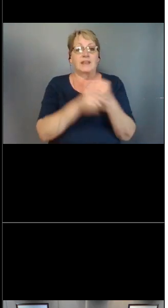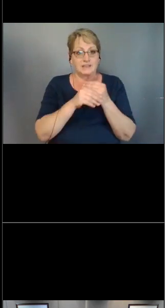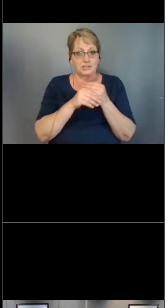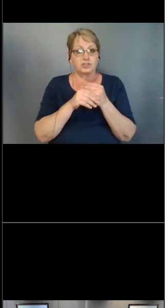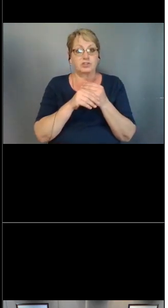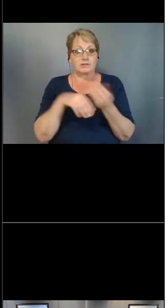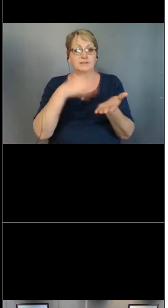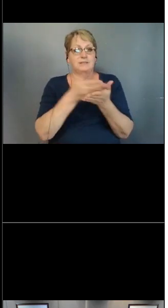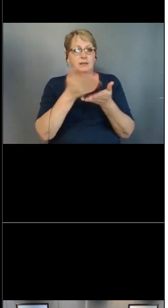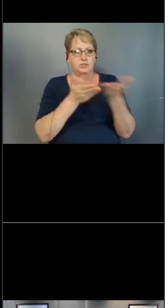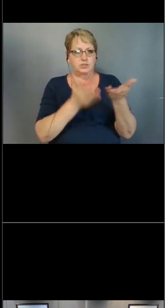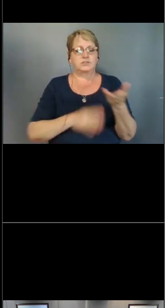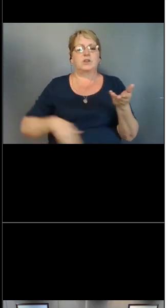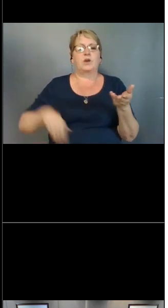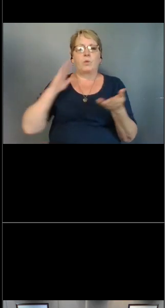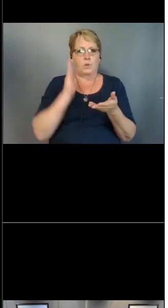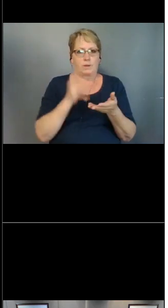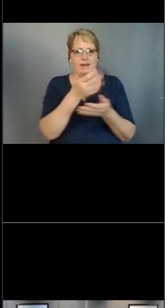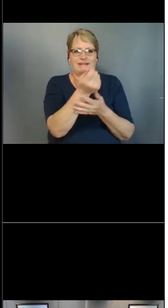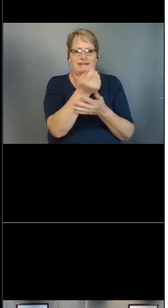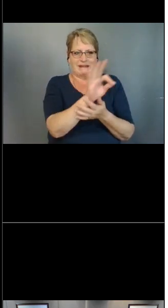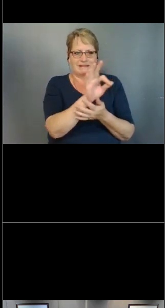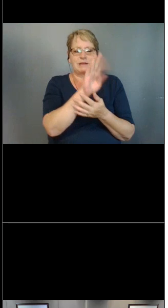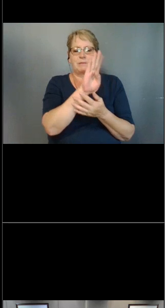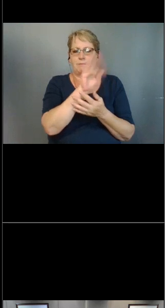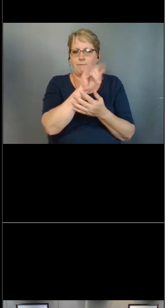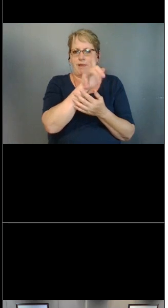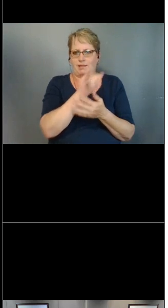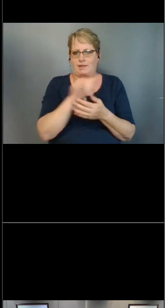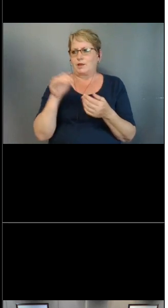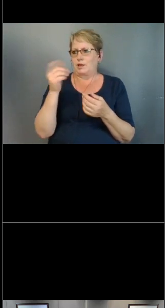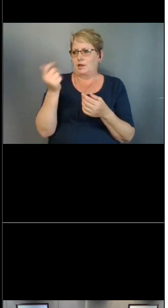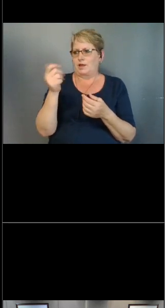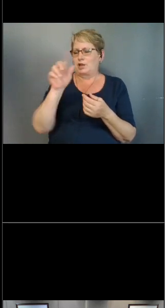is planned for the 19 Bailey and 25 Delaware routes.